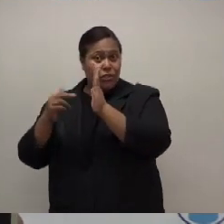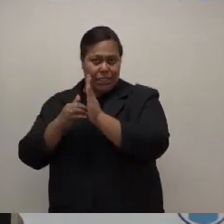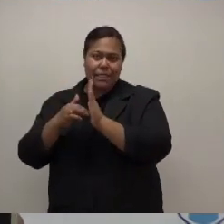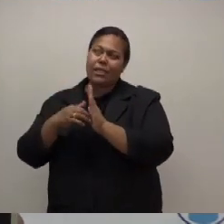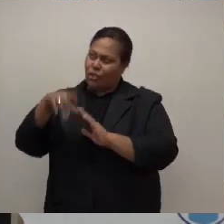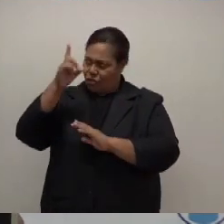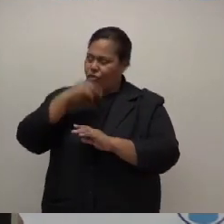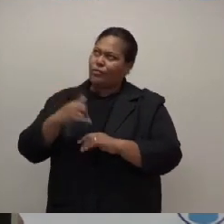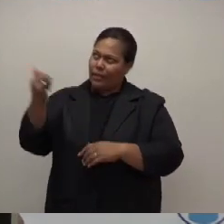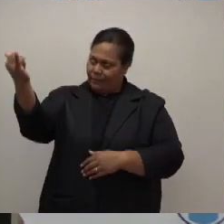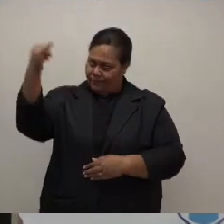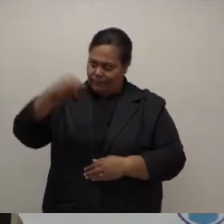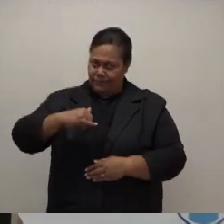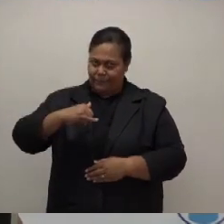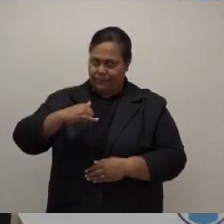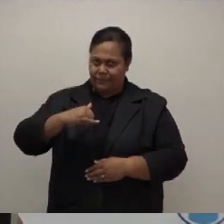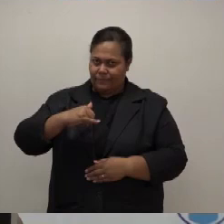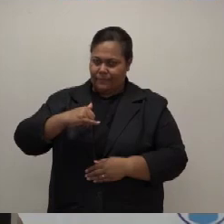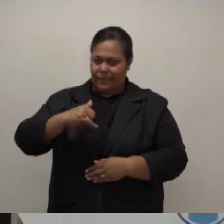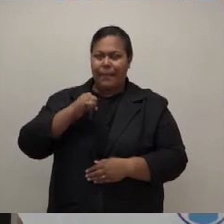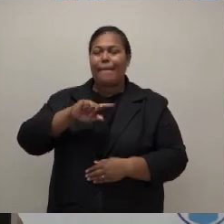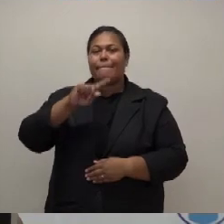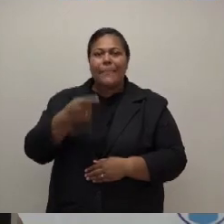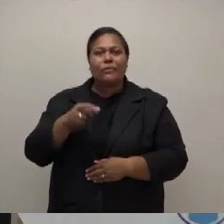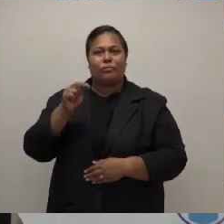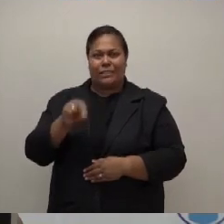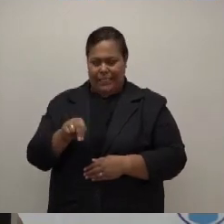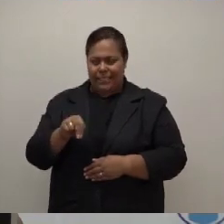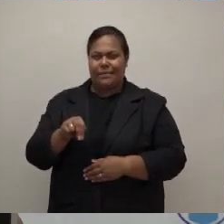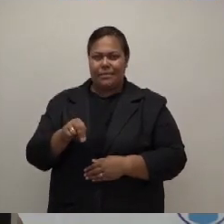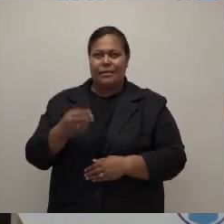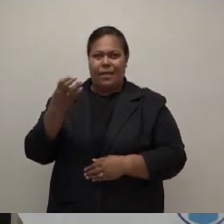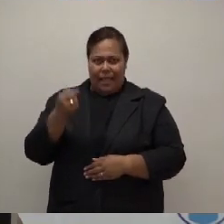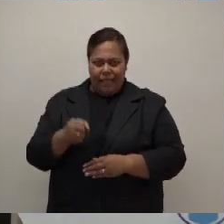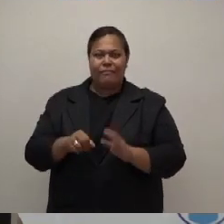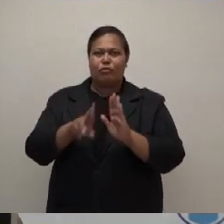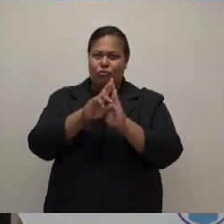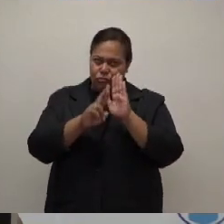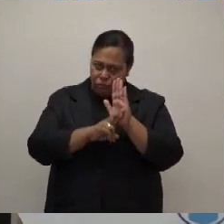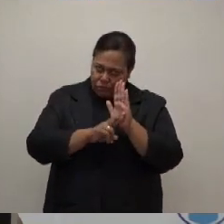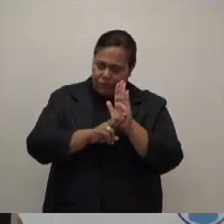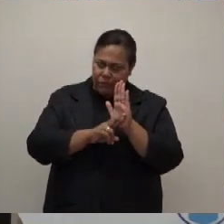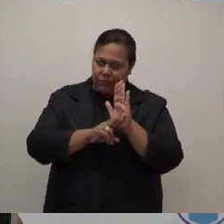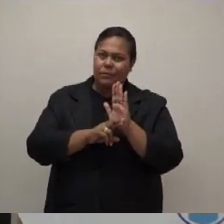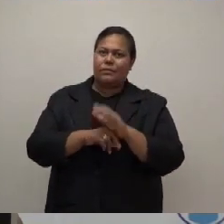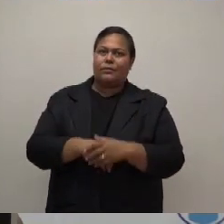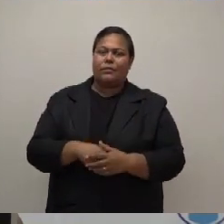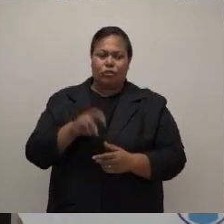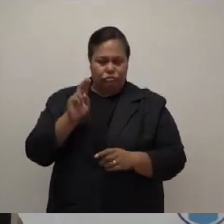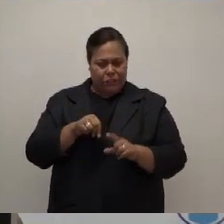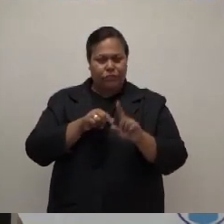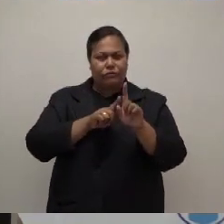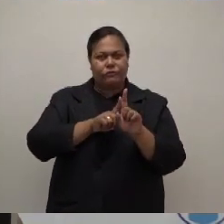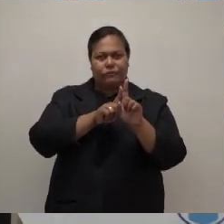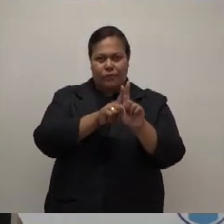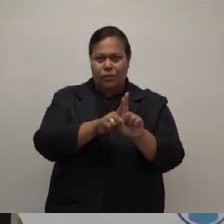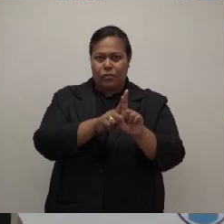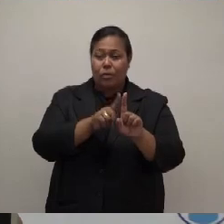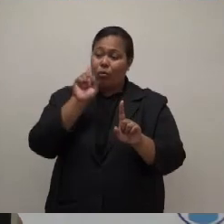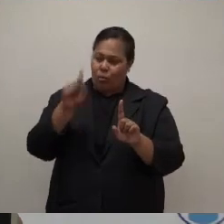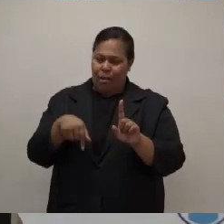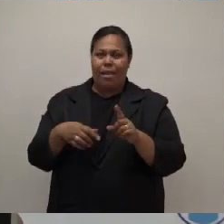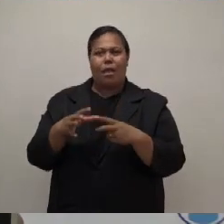to Fiji only after passing through a net of new safety measures. These are the options for